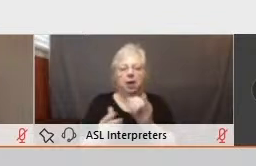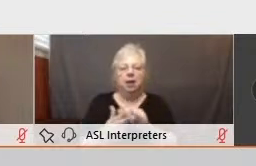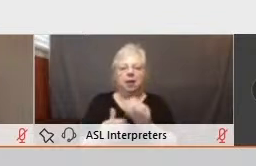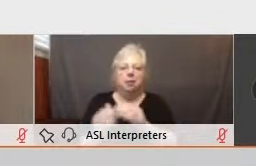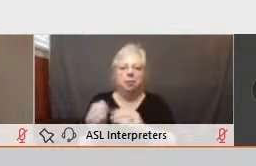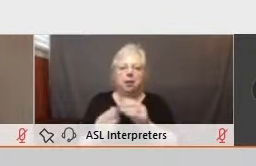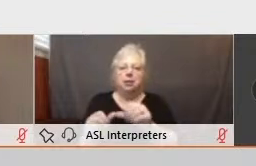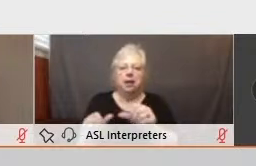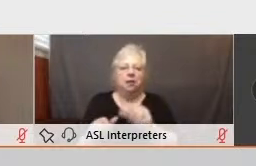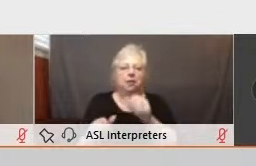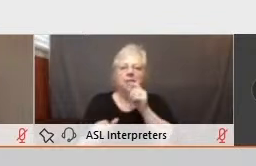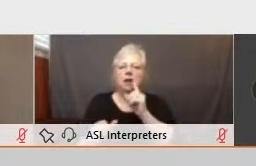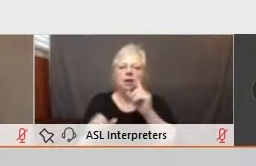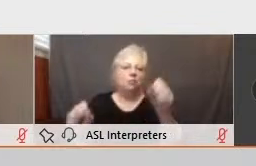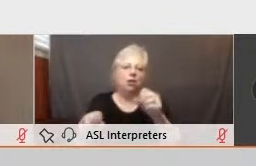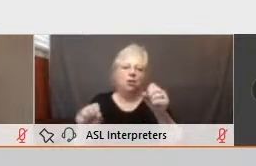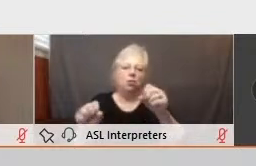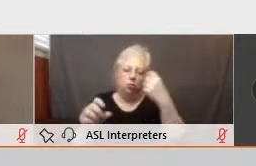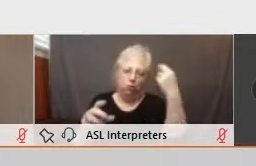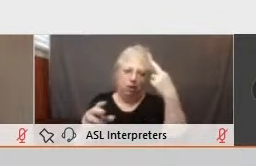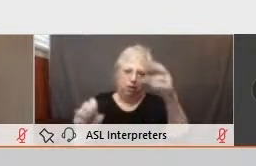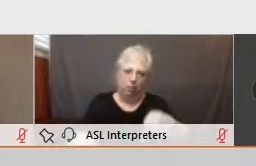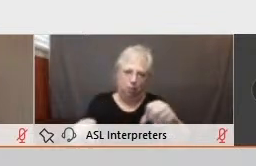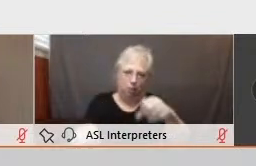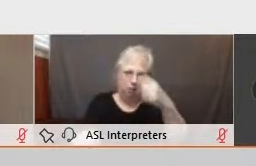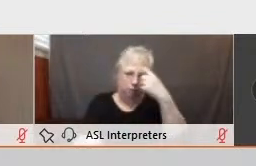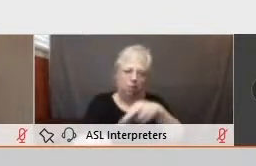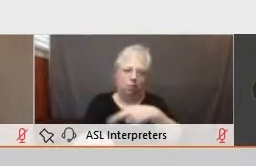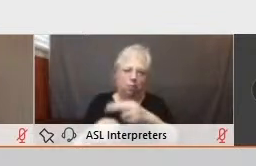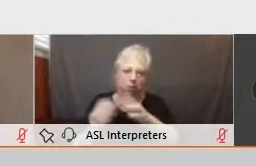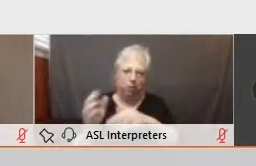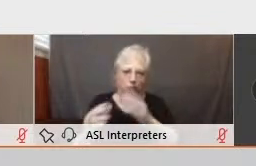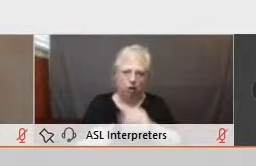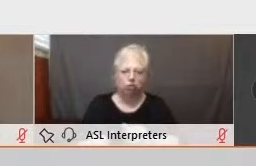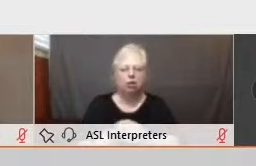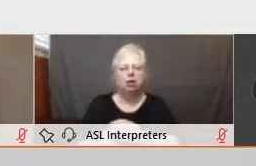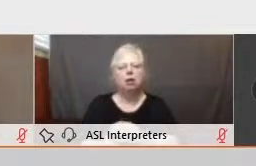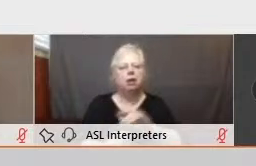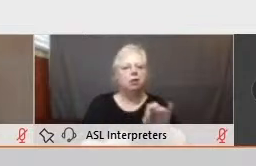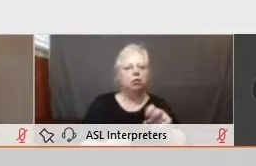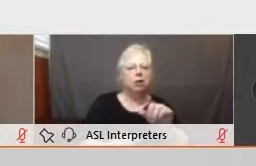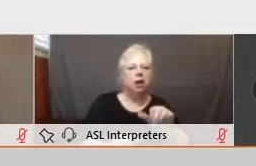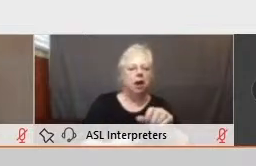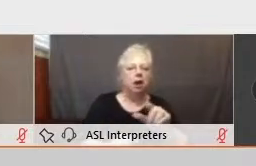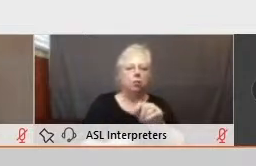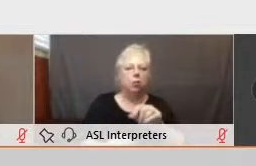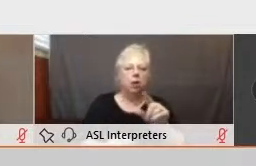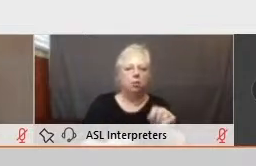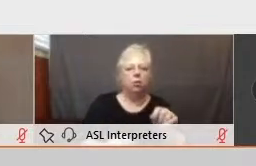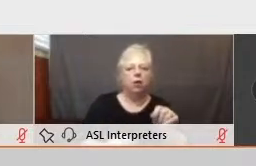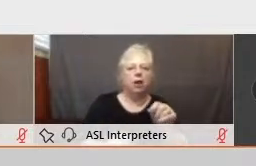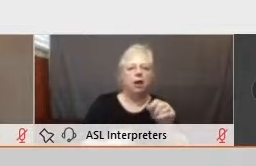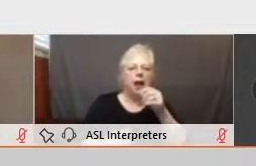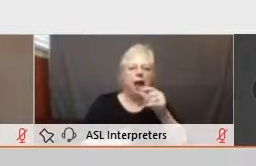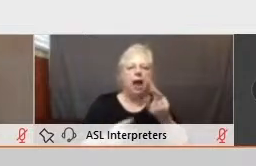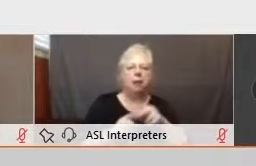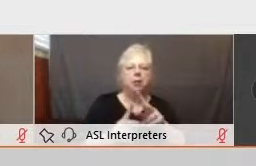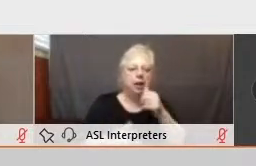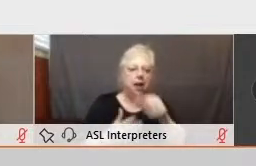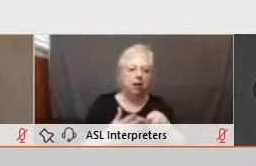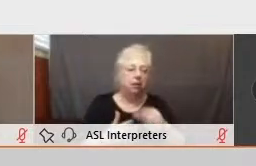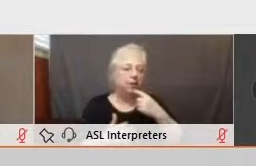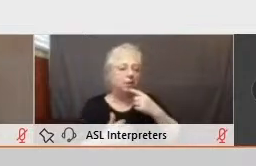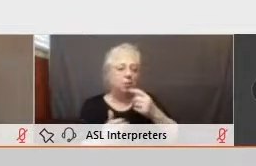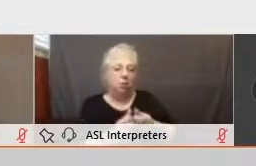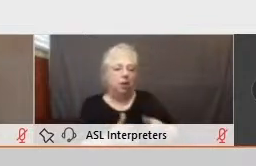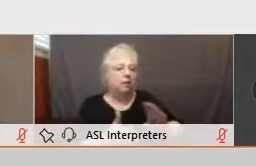reasonable construction. The July 20th, 2020 applicant letter states, without the grant of a variance,